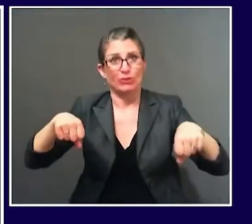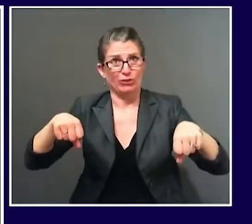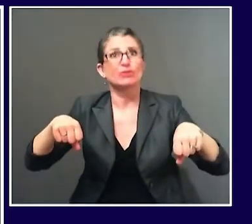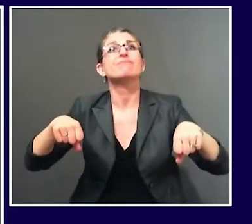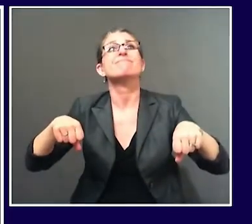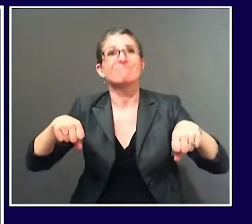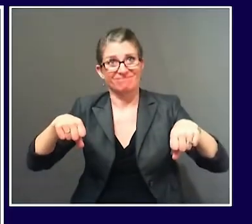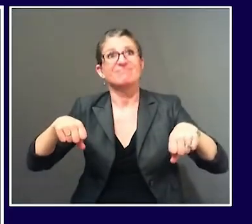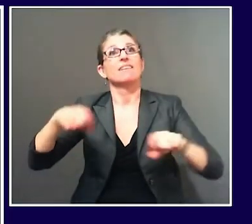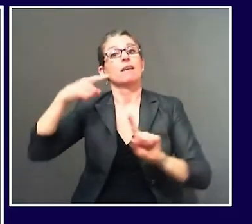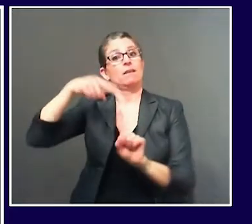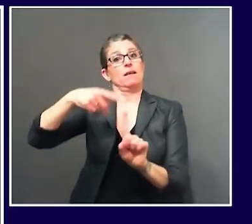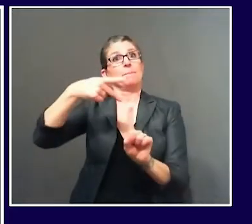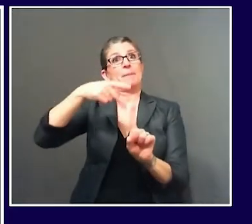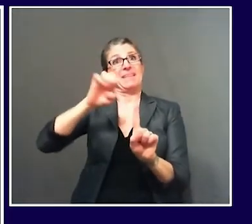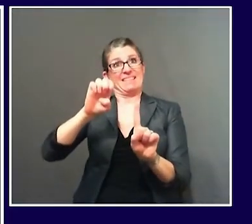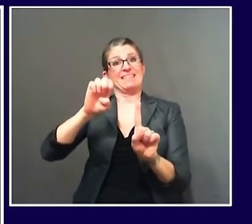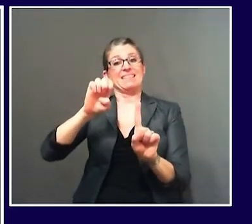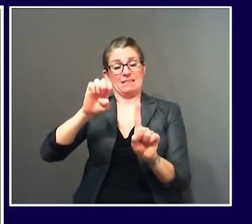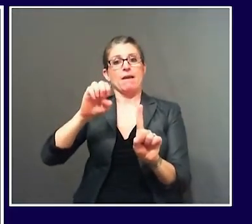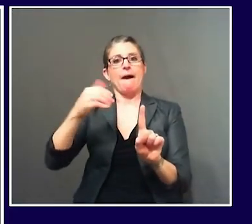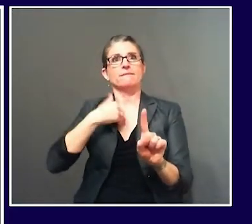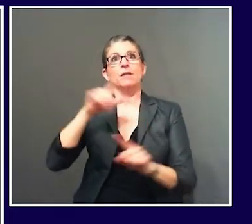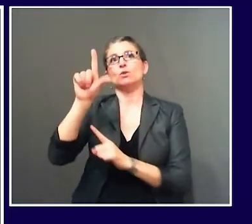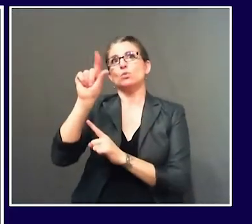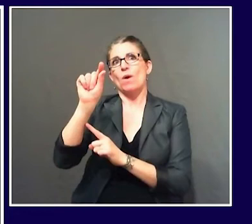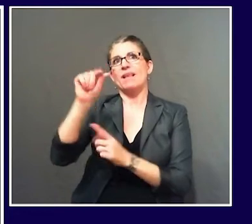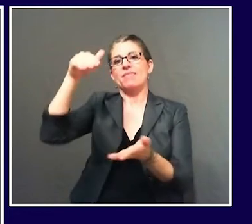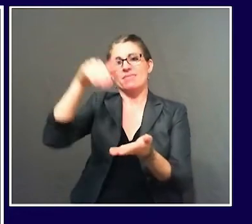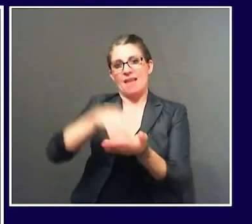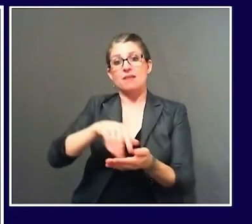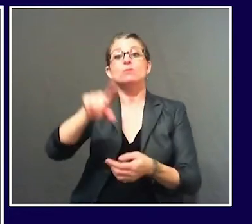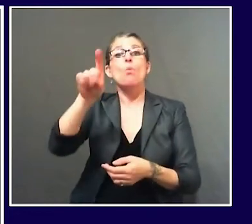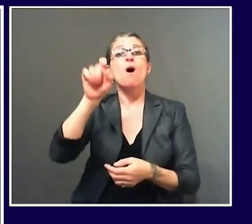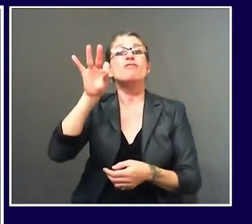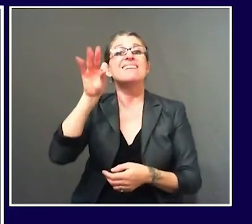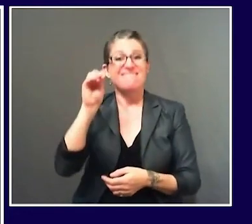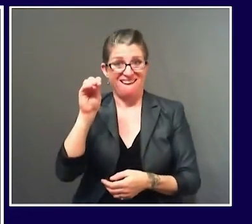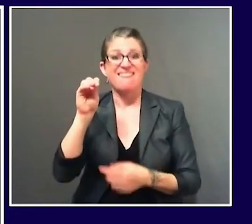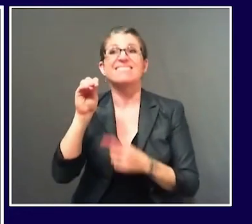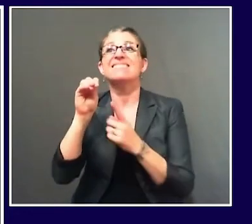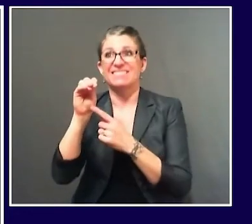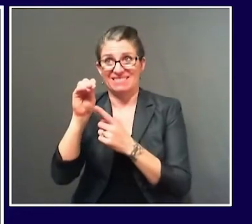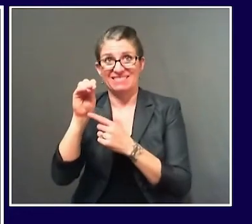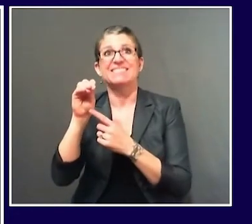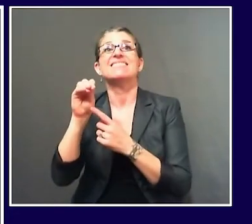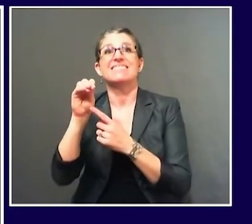20,190 pieces. That's 20,190